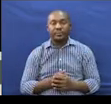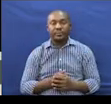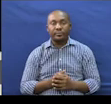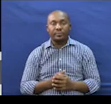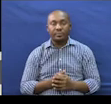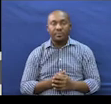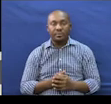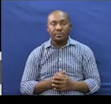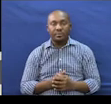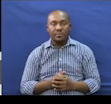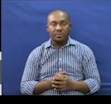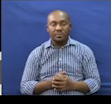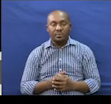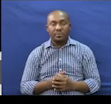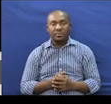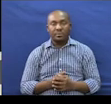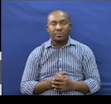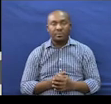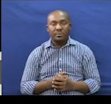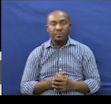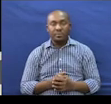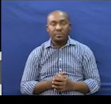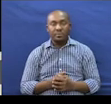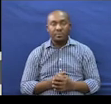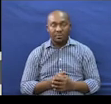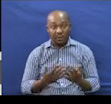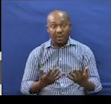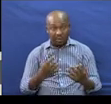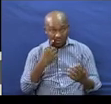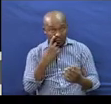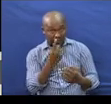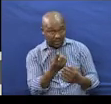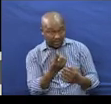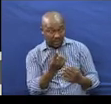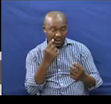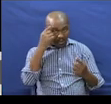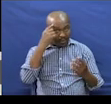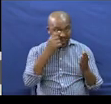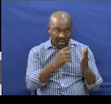So we have already seen the meaning of the populations. Let's see the